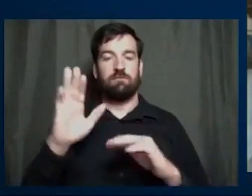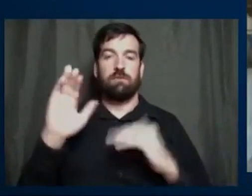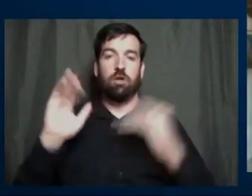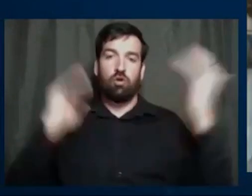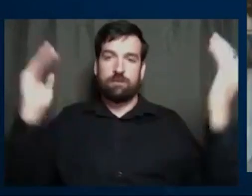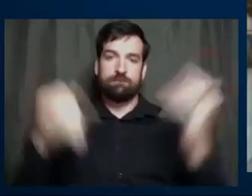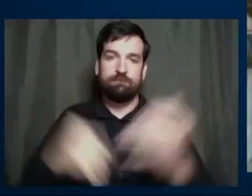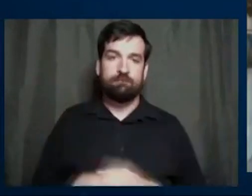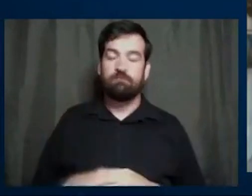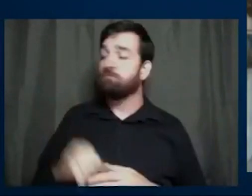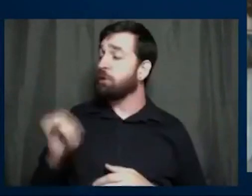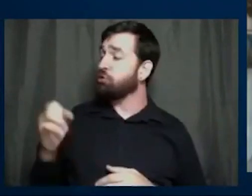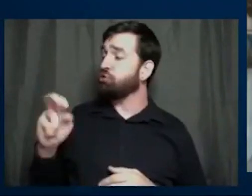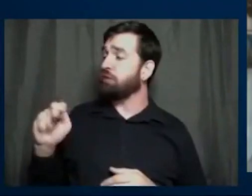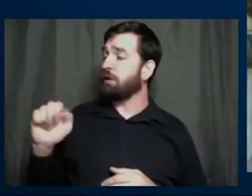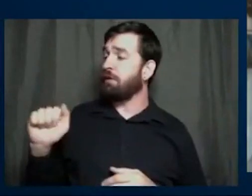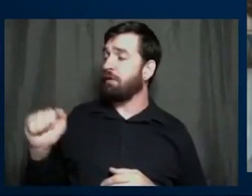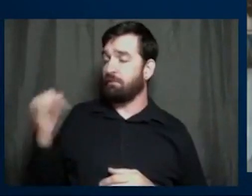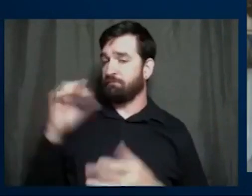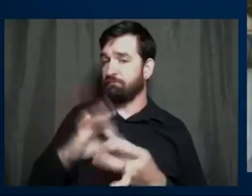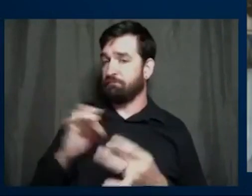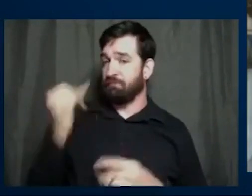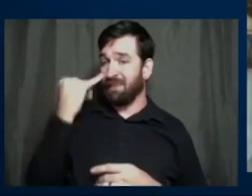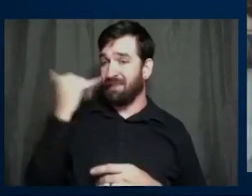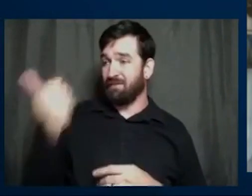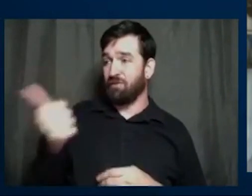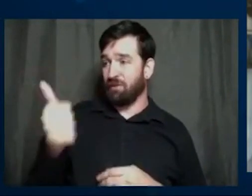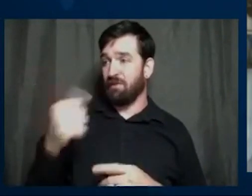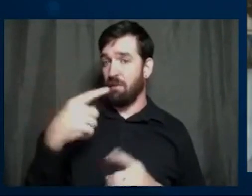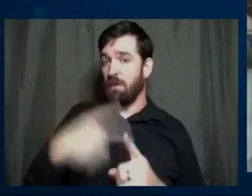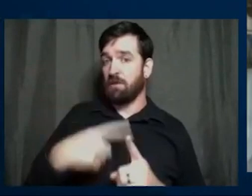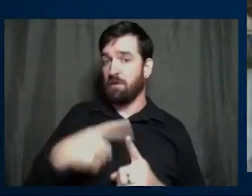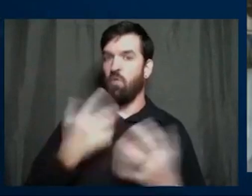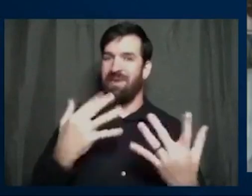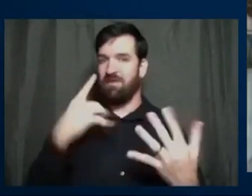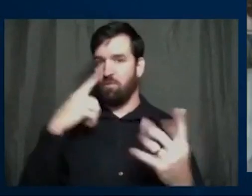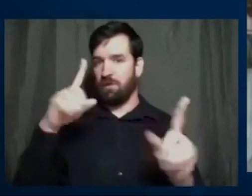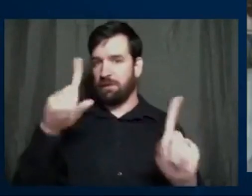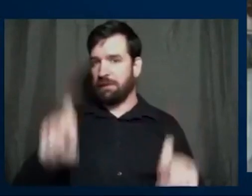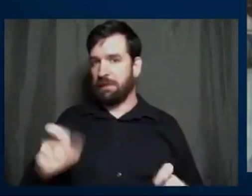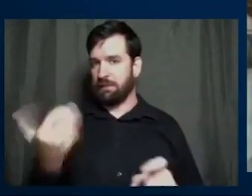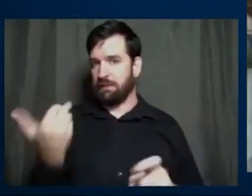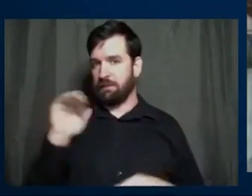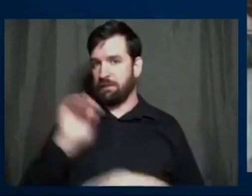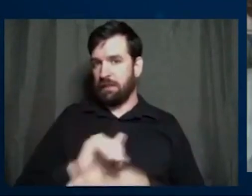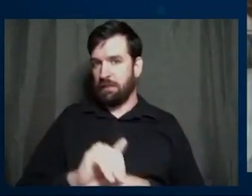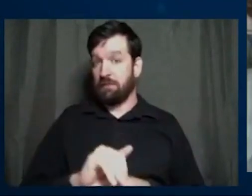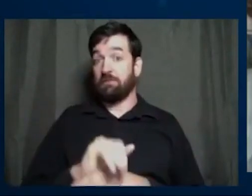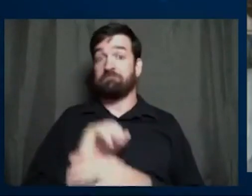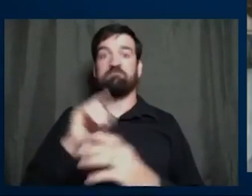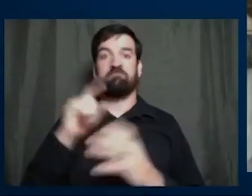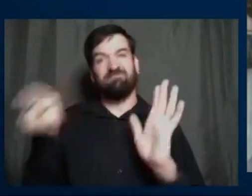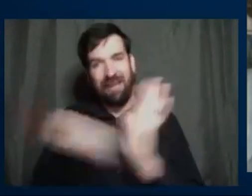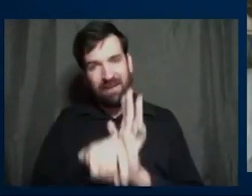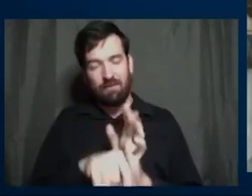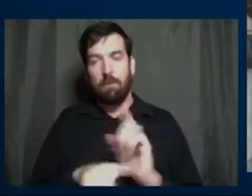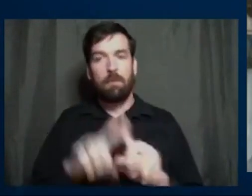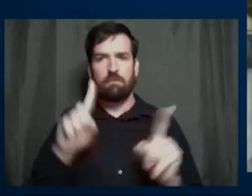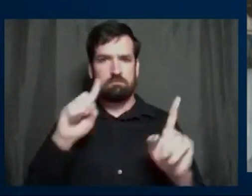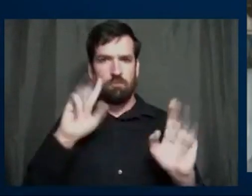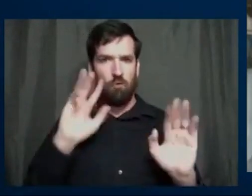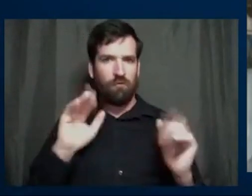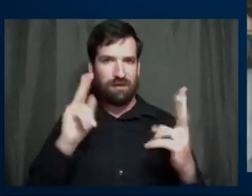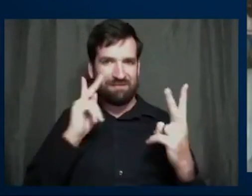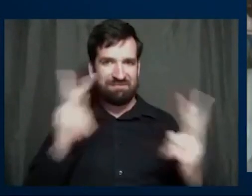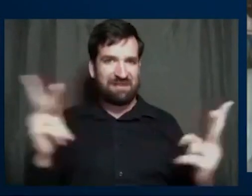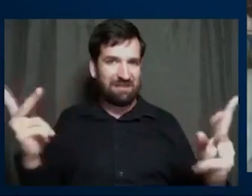you did come up positive, because you were waiting for a pending test last night, which did come back negative, that if you would hope that this would be the worst that you have seen of it, some of your mild